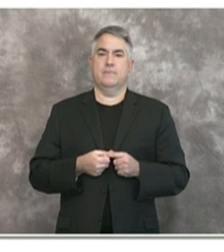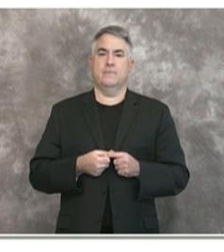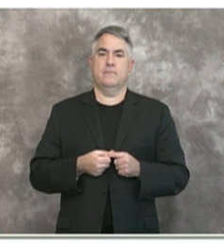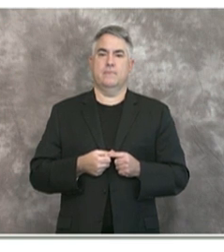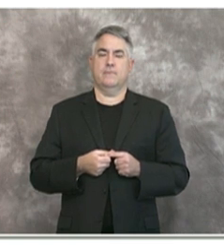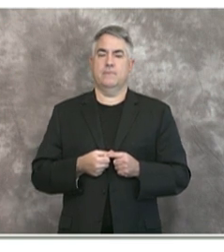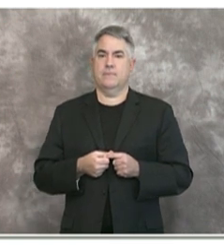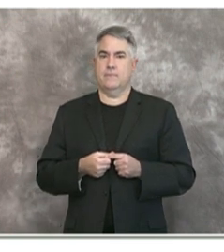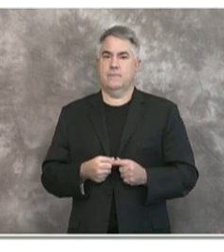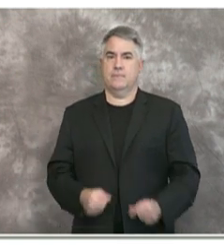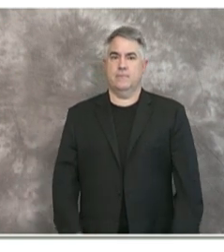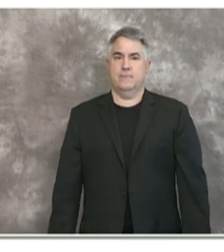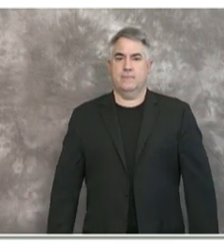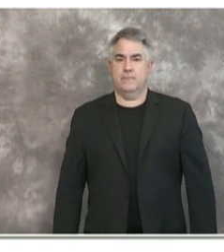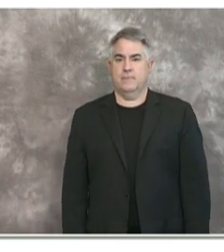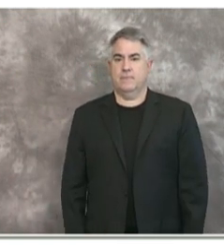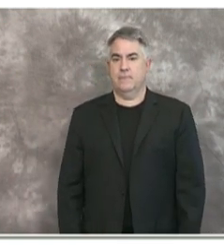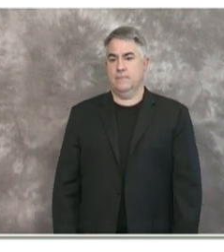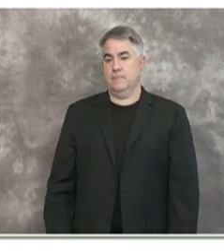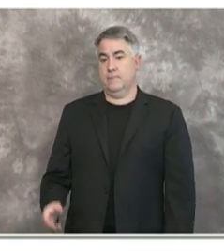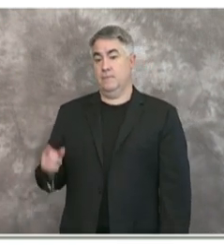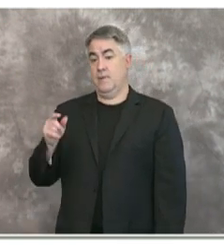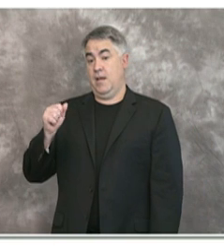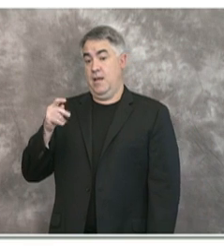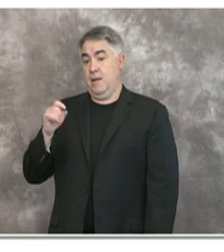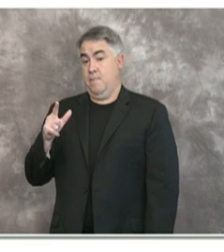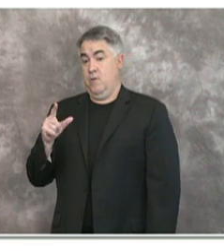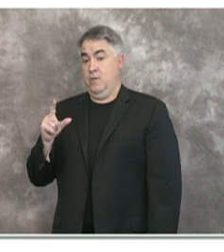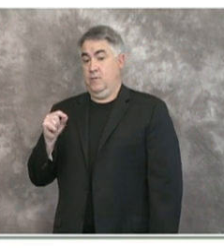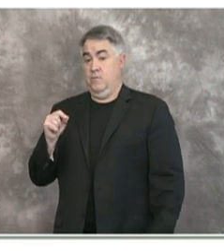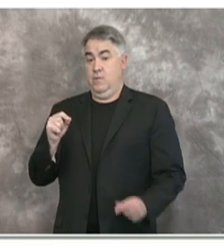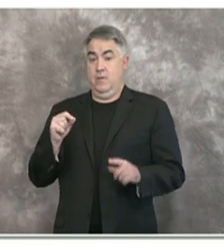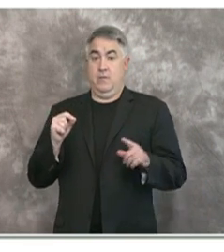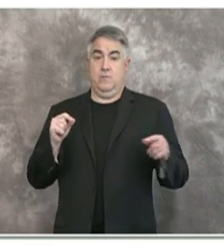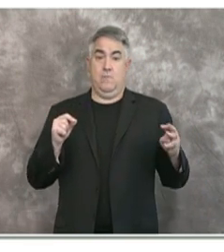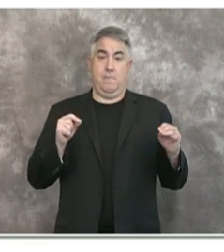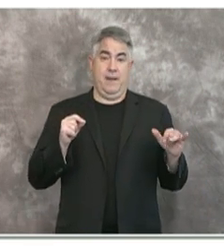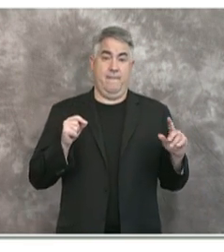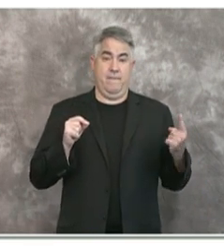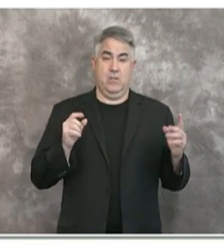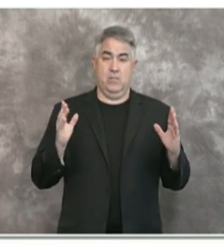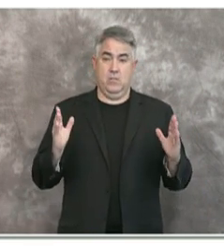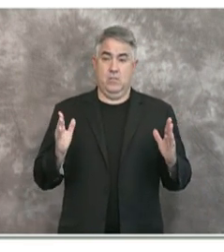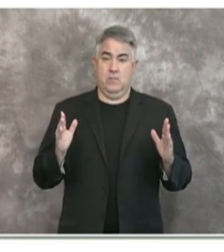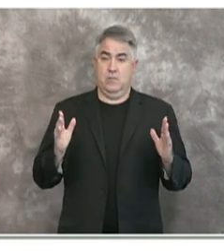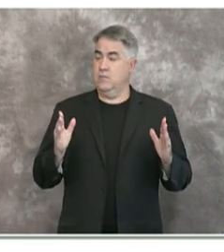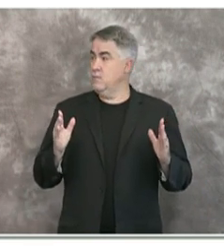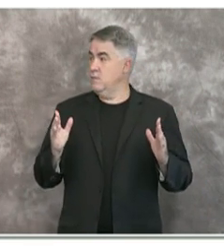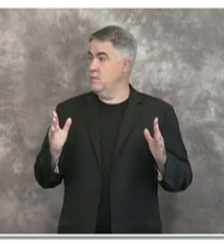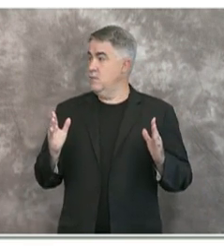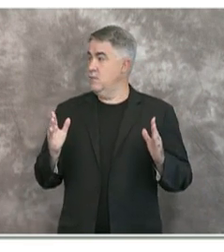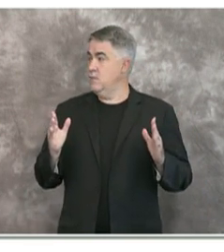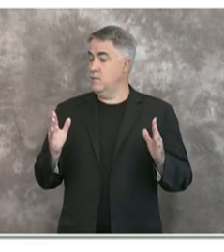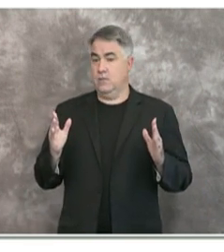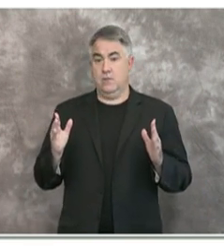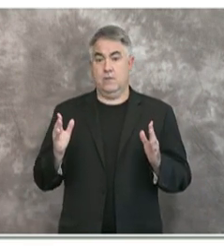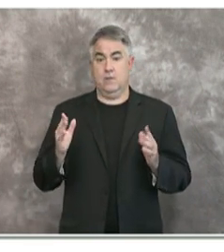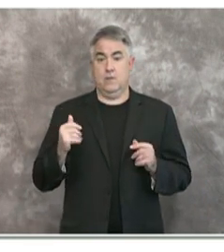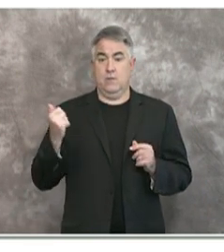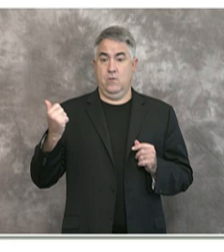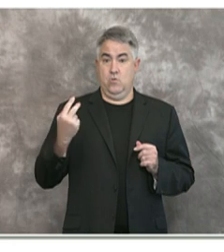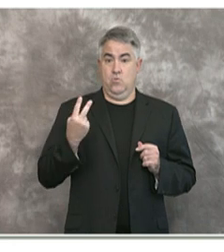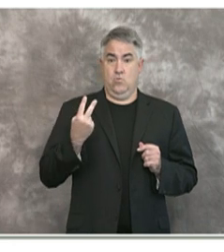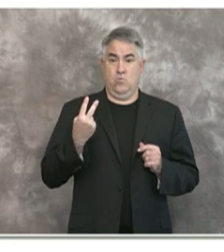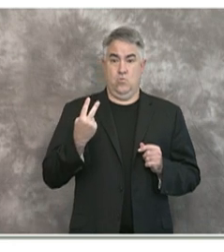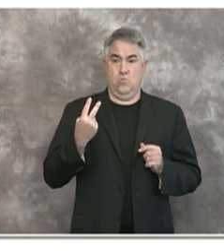peaked from April 20th to May 1st. But I want to call everyone's attention to 2 facts. The first